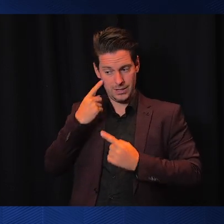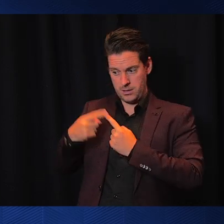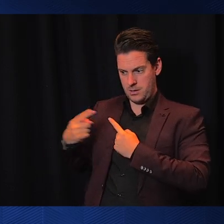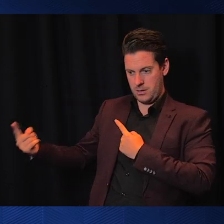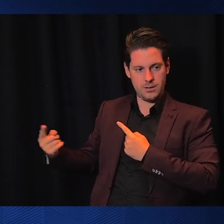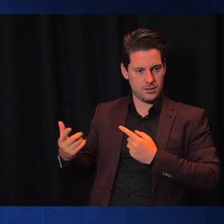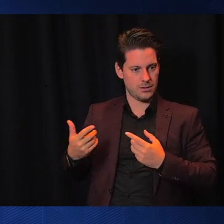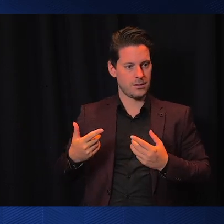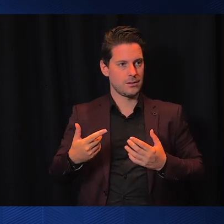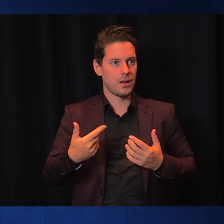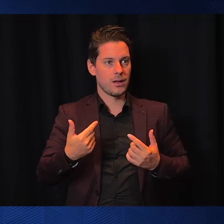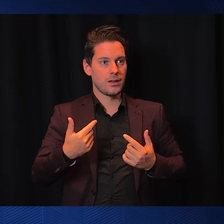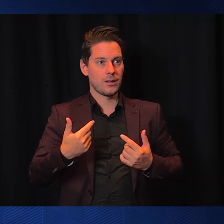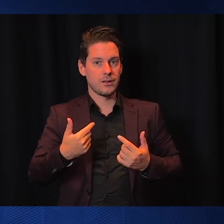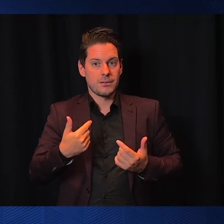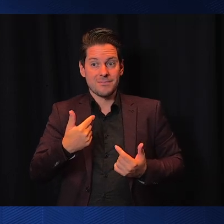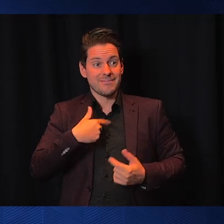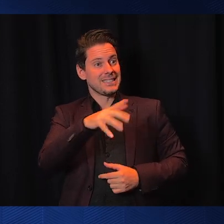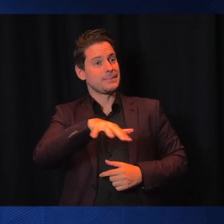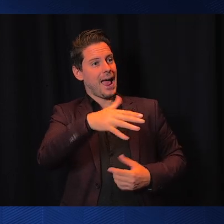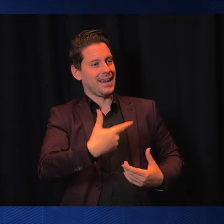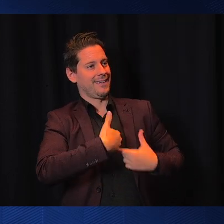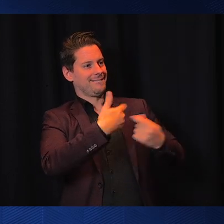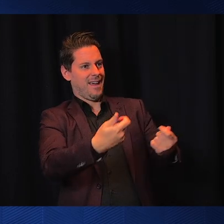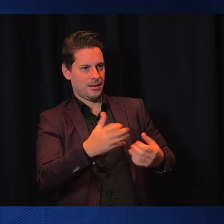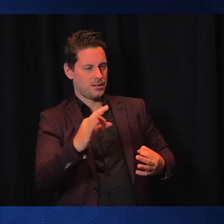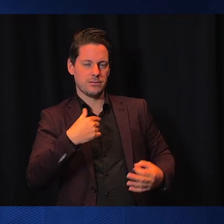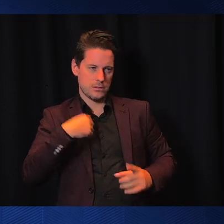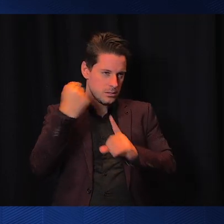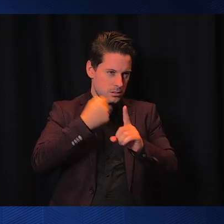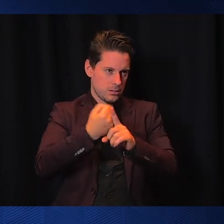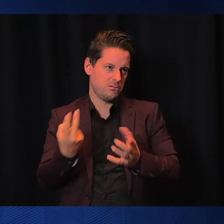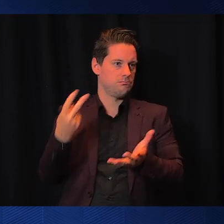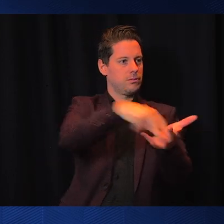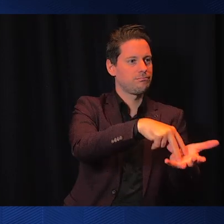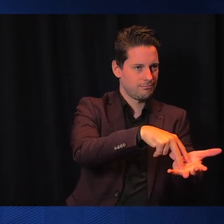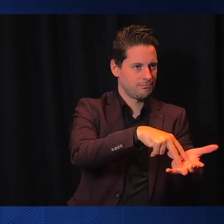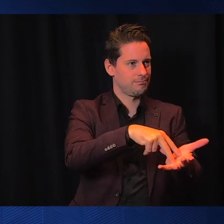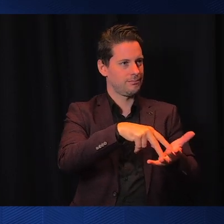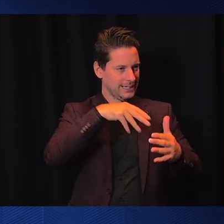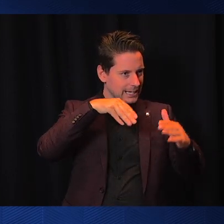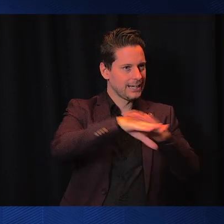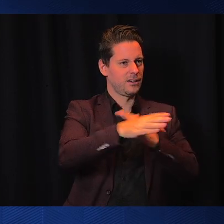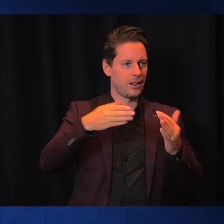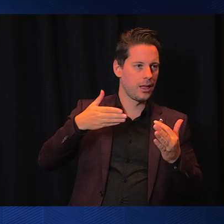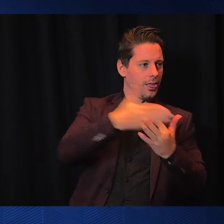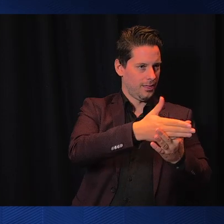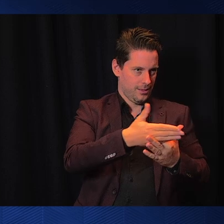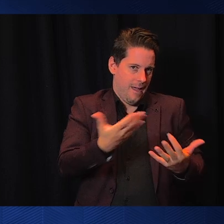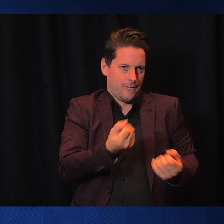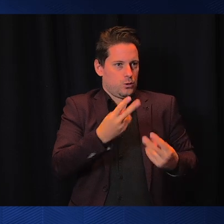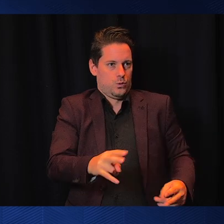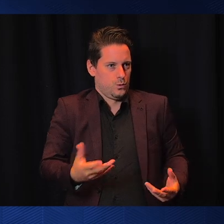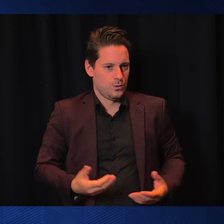cannot wait until they give you. You have to read and take it. So with that regard, out of that research,